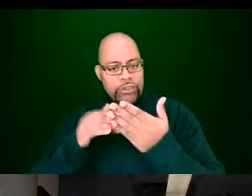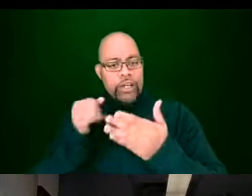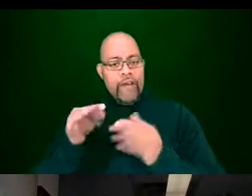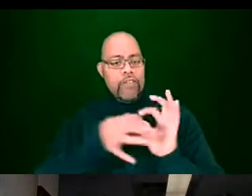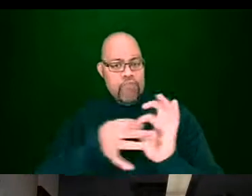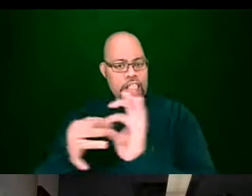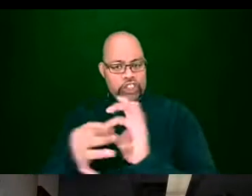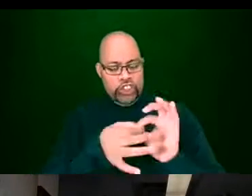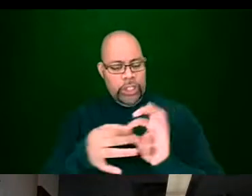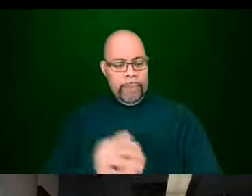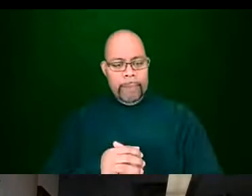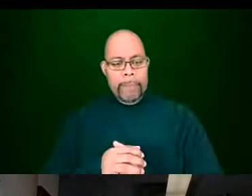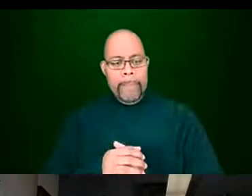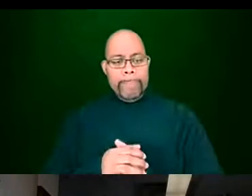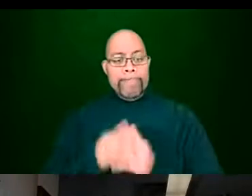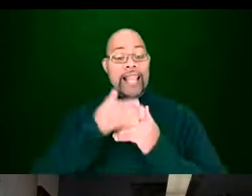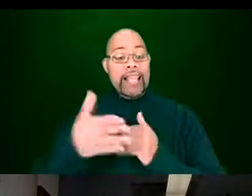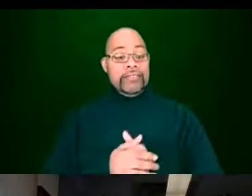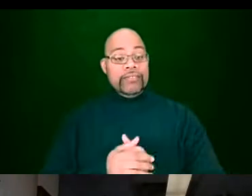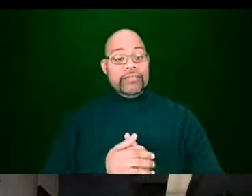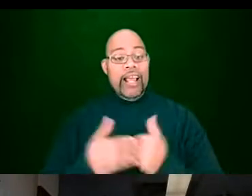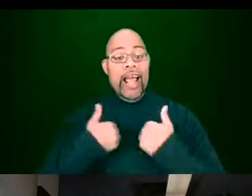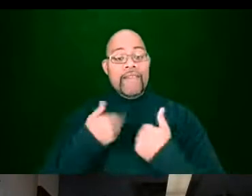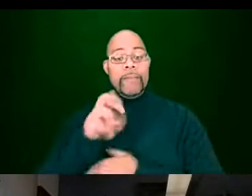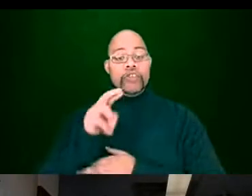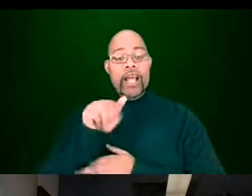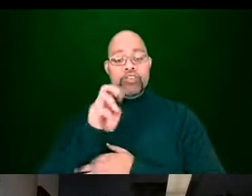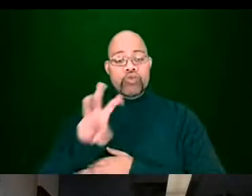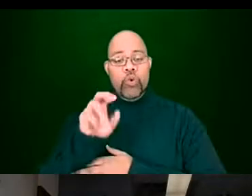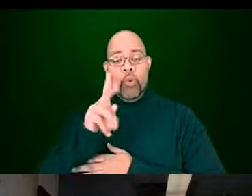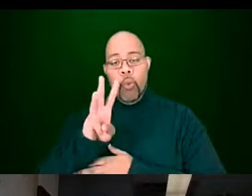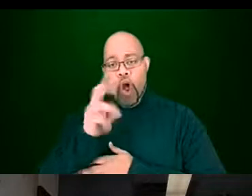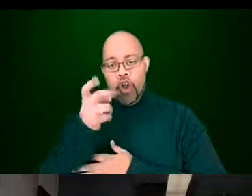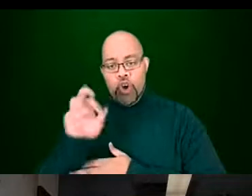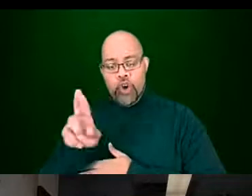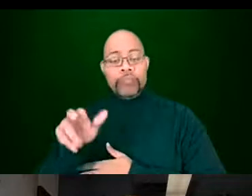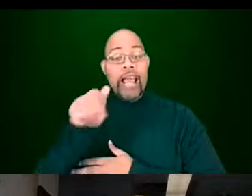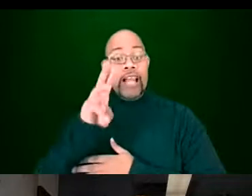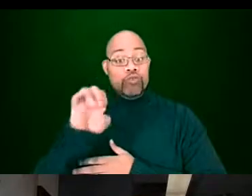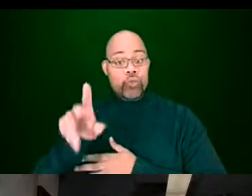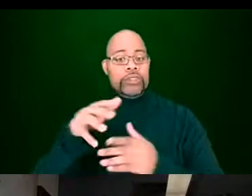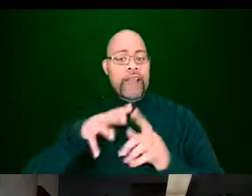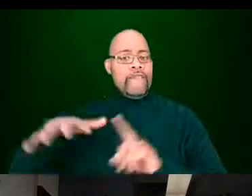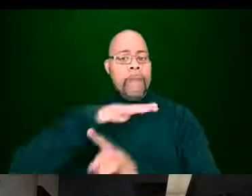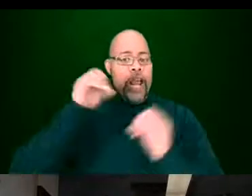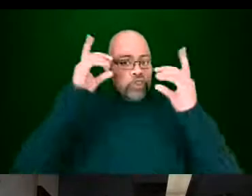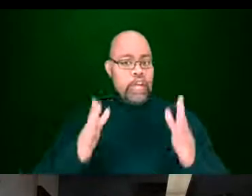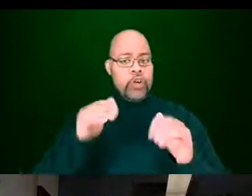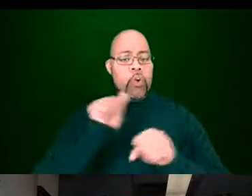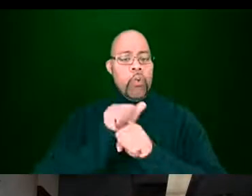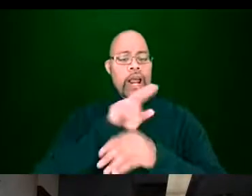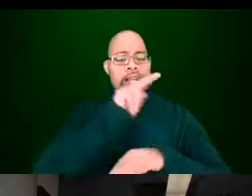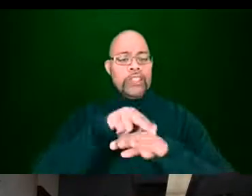relationship. Next, we have Mr. Andrew Balker. Andrew is an environmental educator working at the